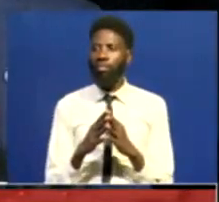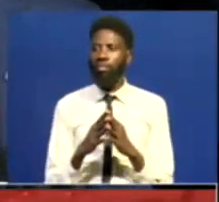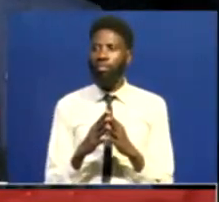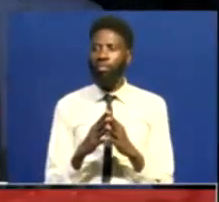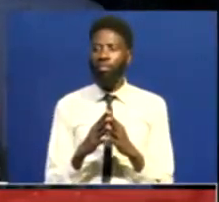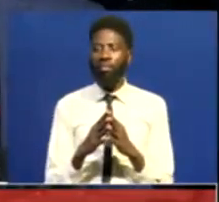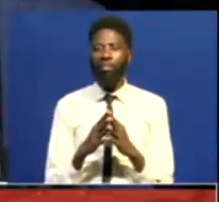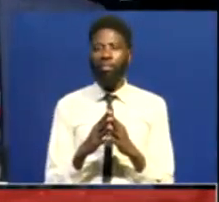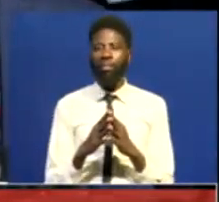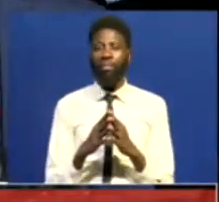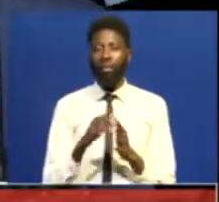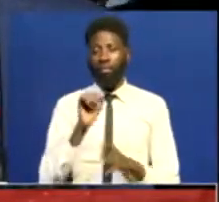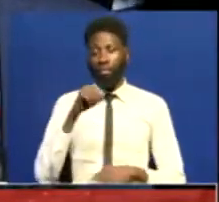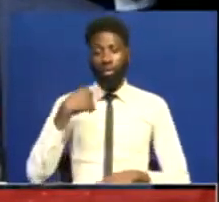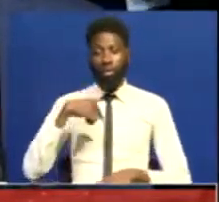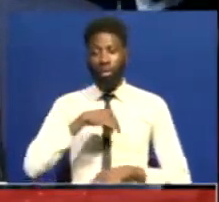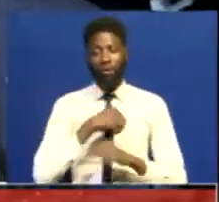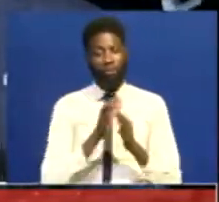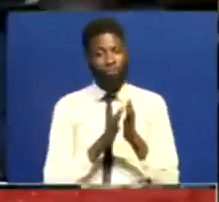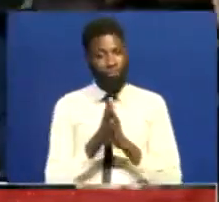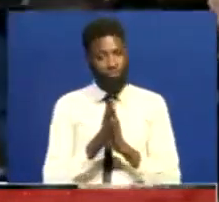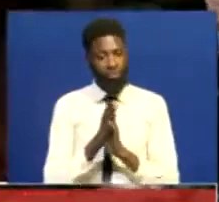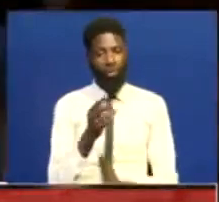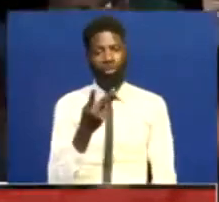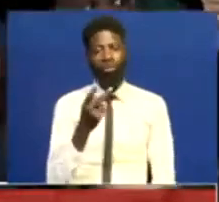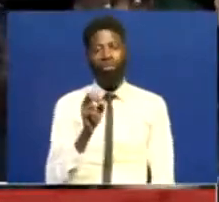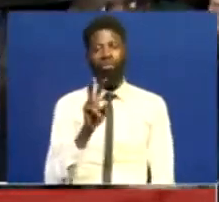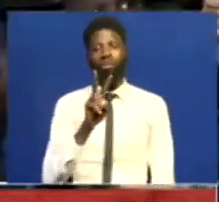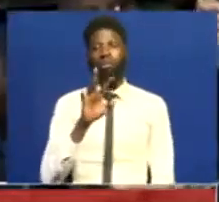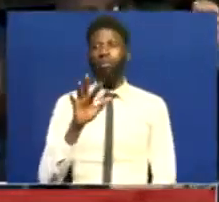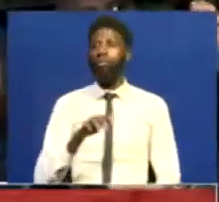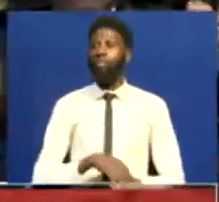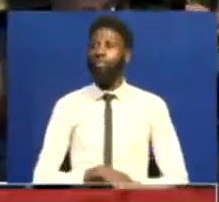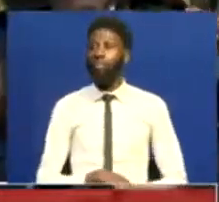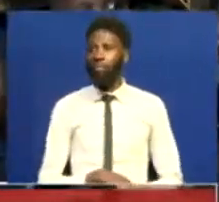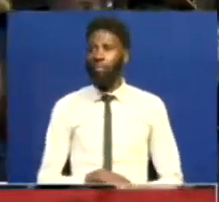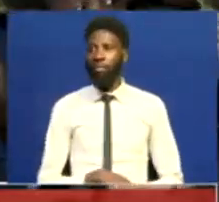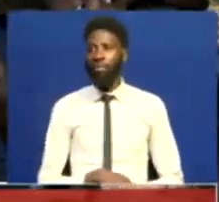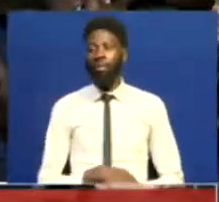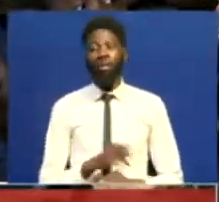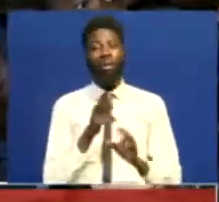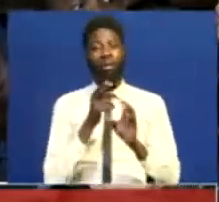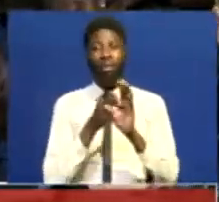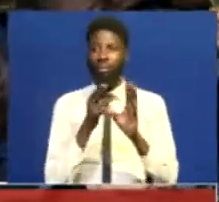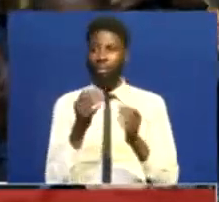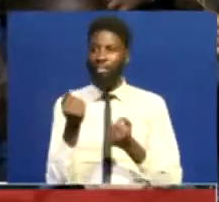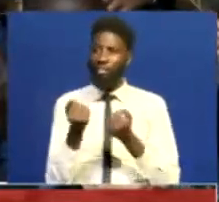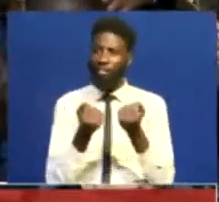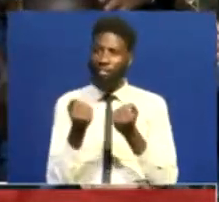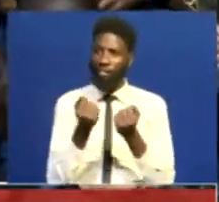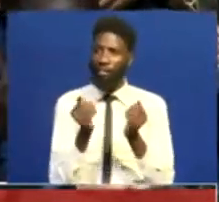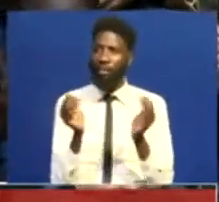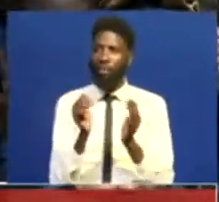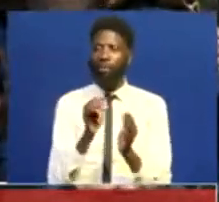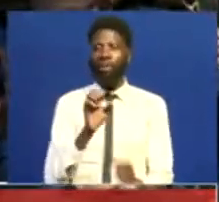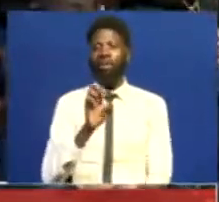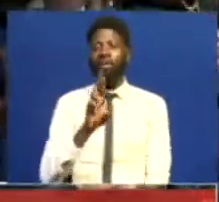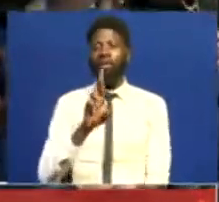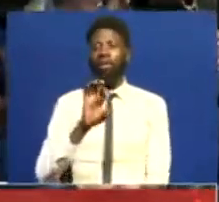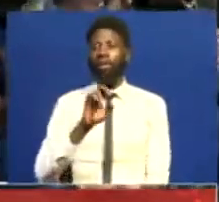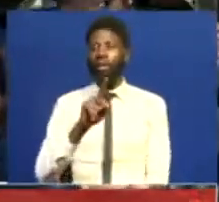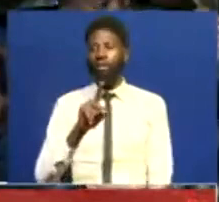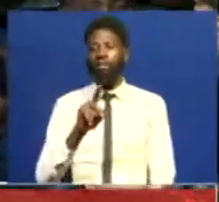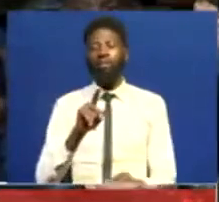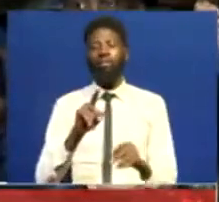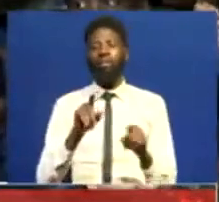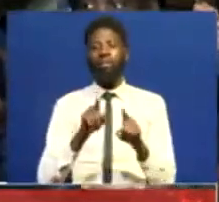And we're looking forward to 2024. Either. Washiriki wa mashindano ya vijigari Neil Cohill, Eric Bengi pamoja na wanawe Alan